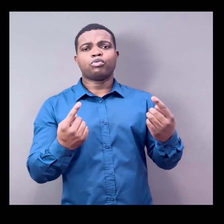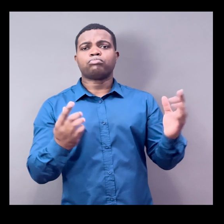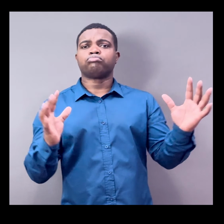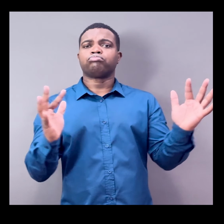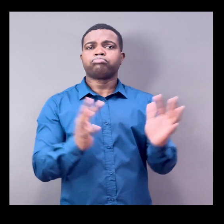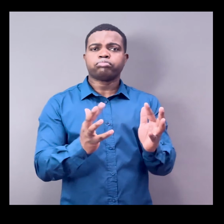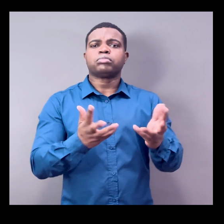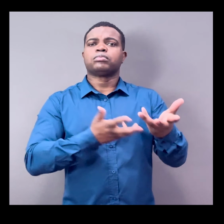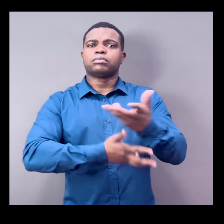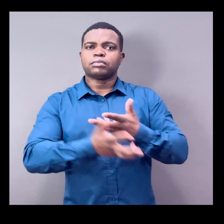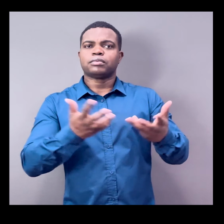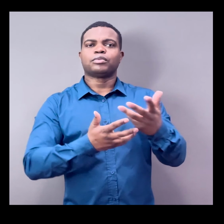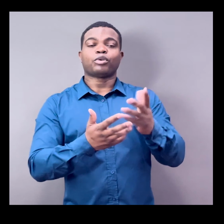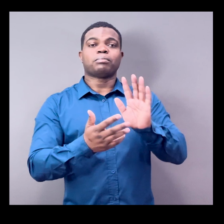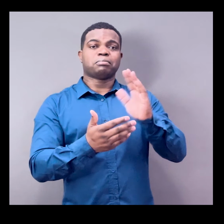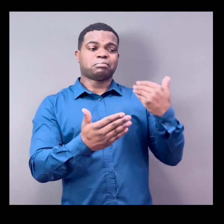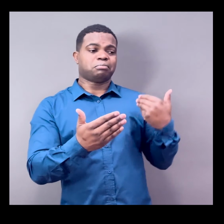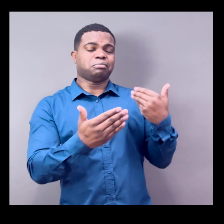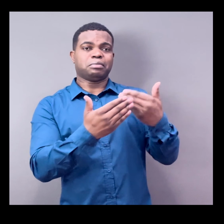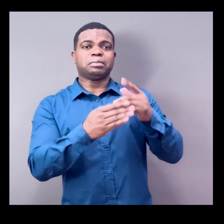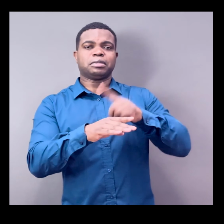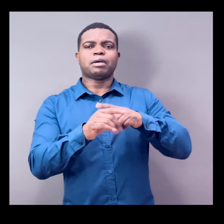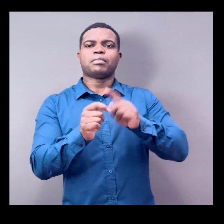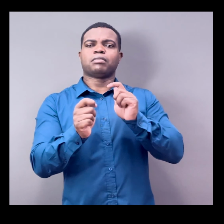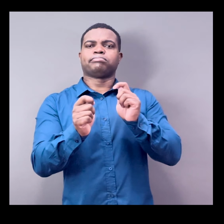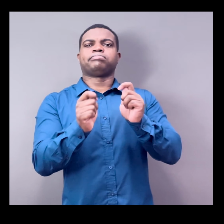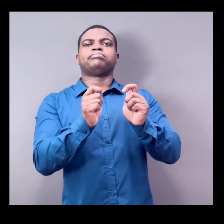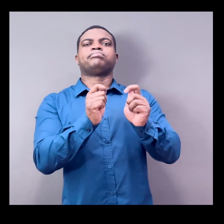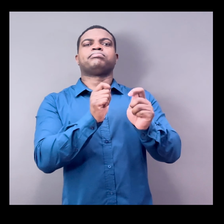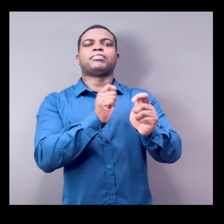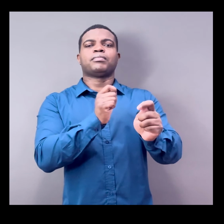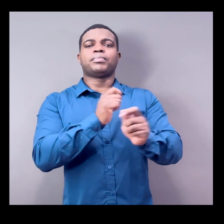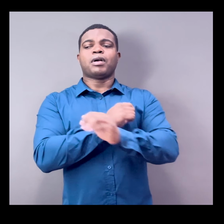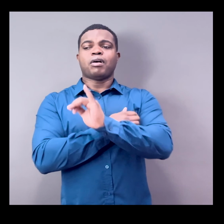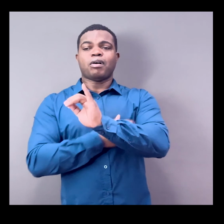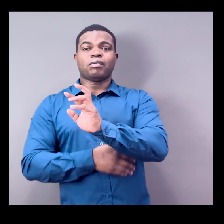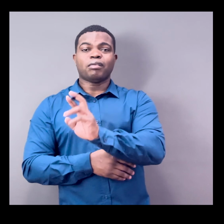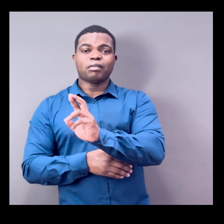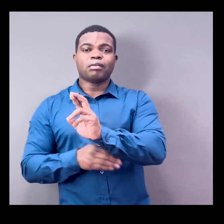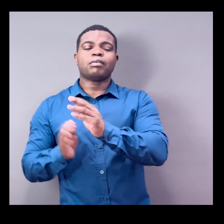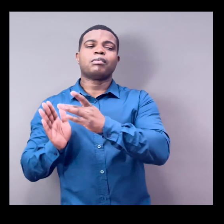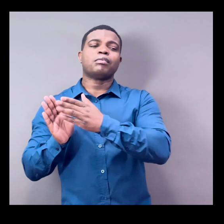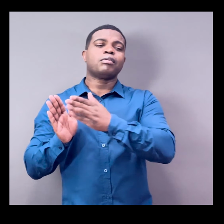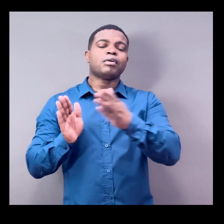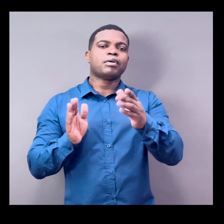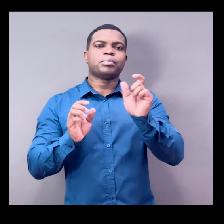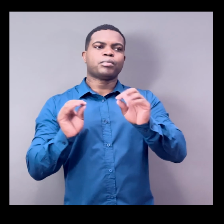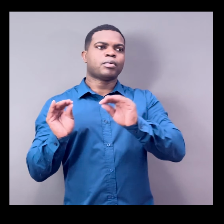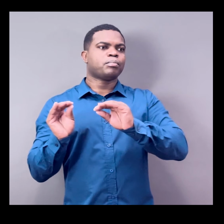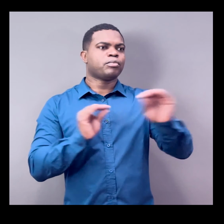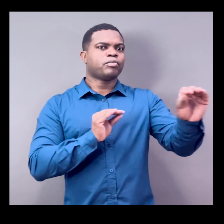from this time, it evolved into industrial revolution and urbanization.